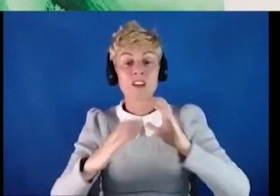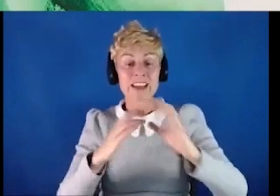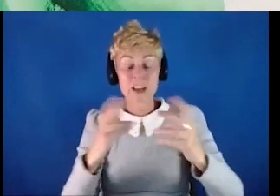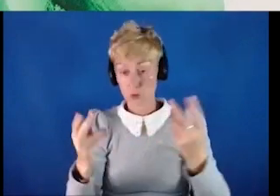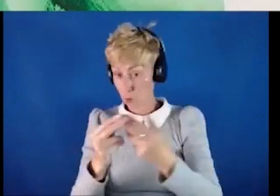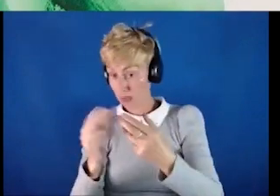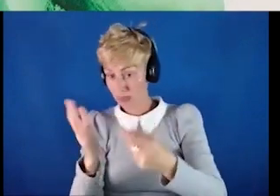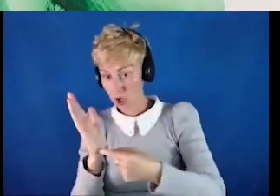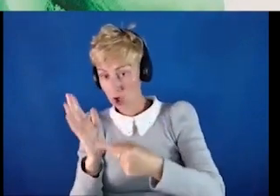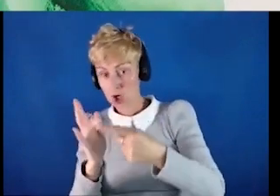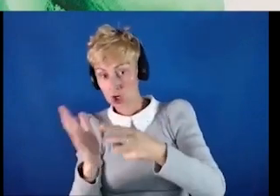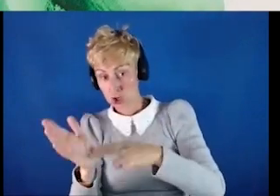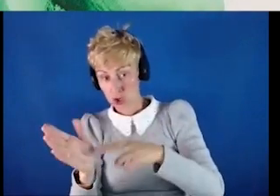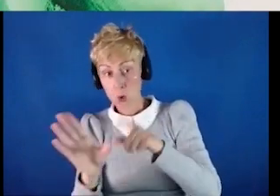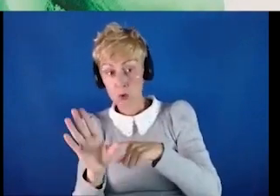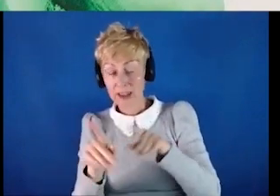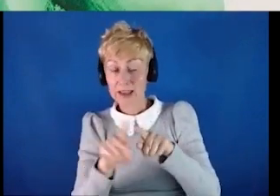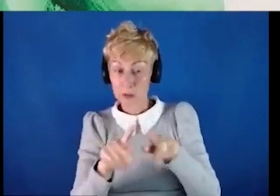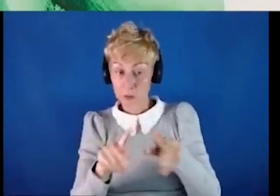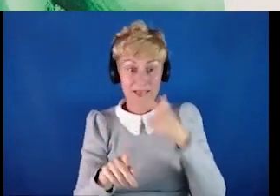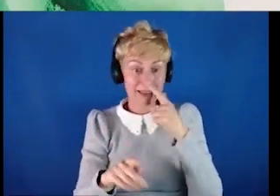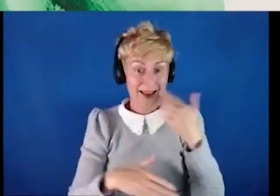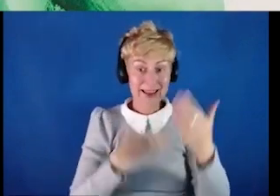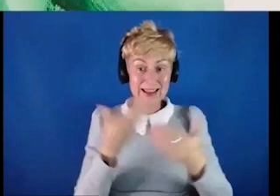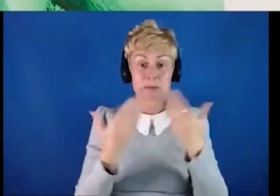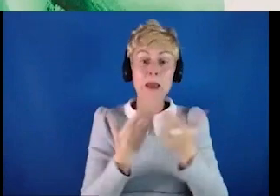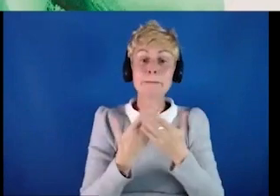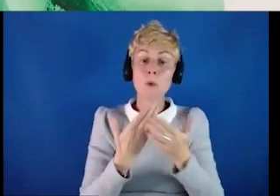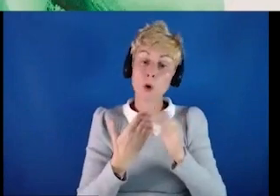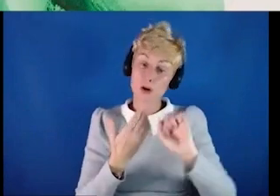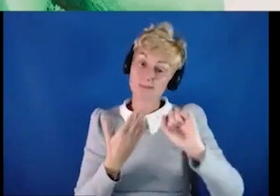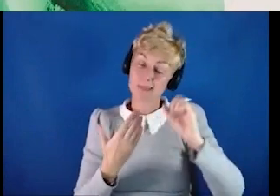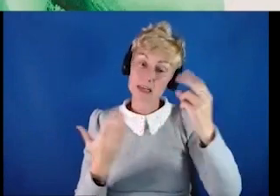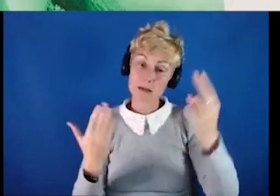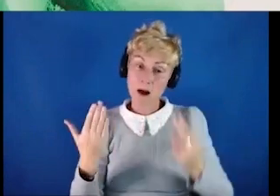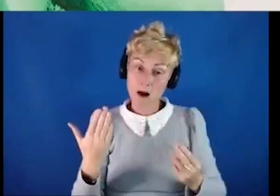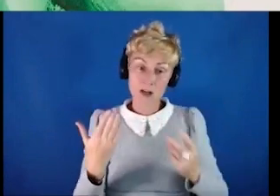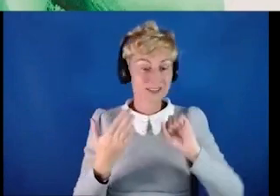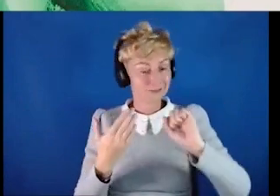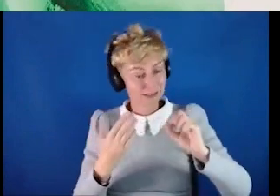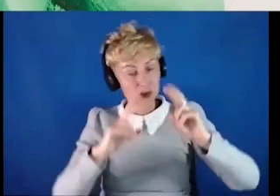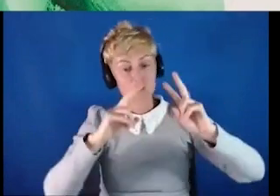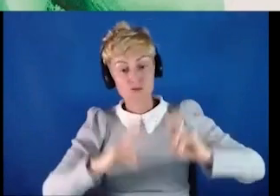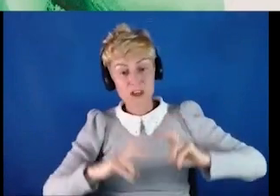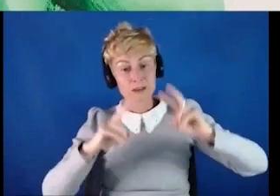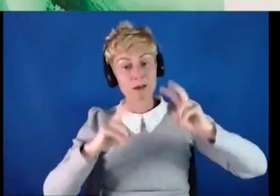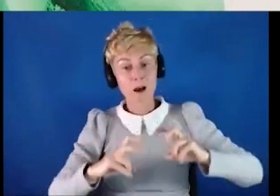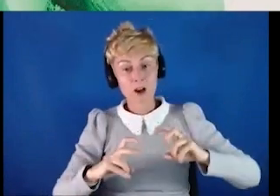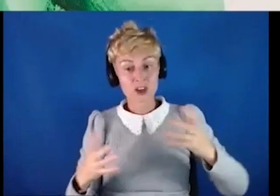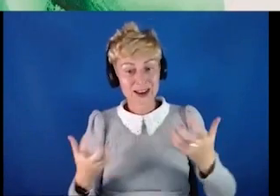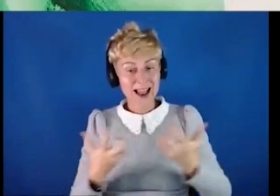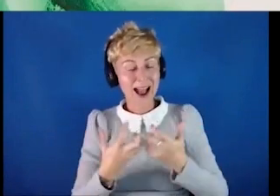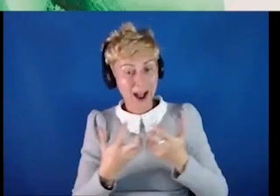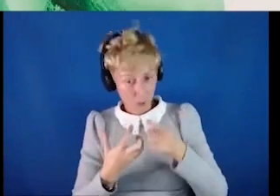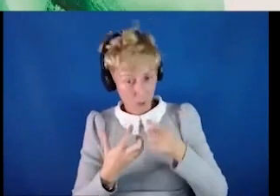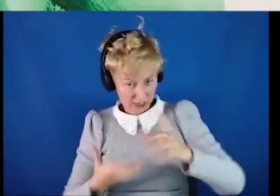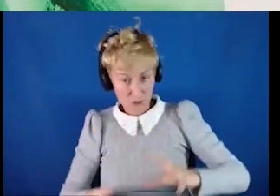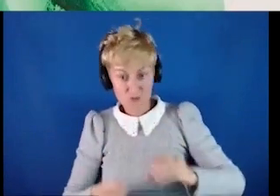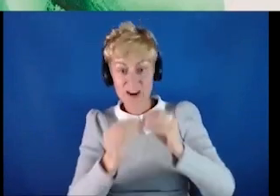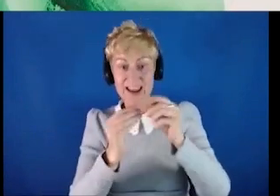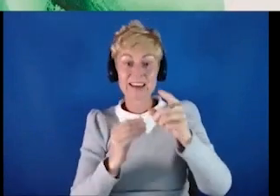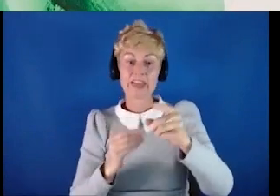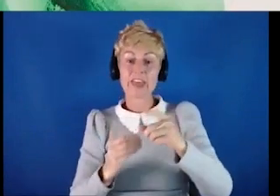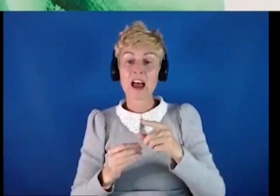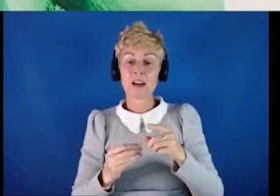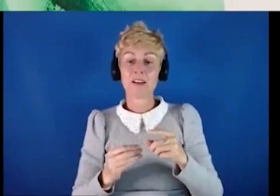Tony, who can kind of explain a little bit more about his approach to research and his approach to the commission. And that will be made available